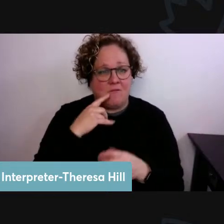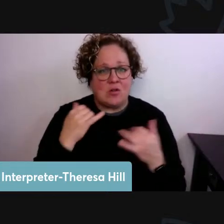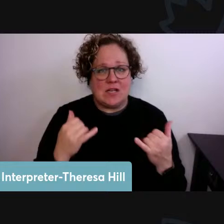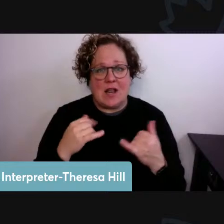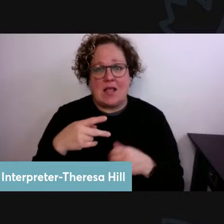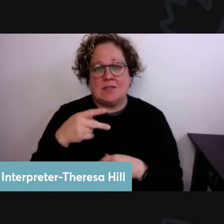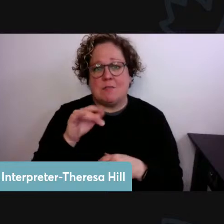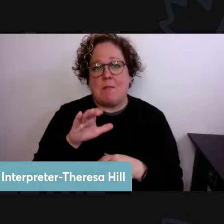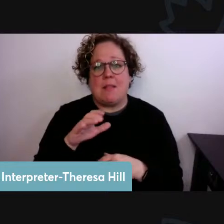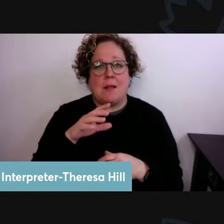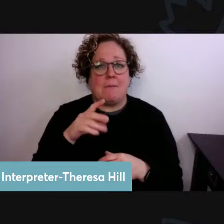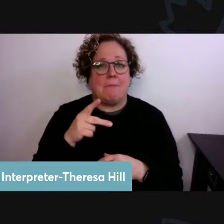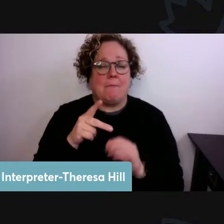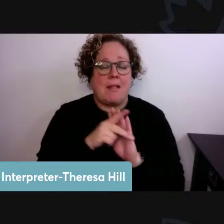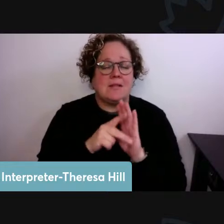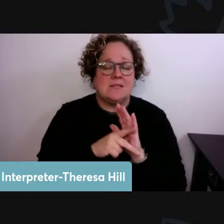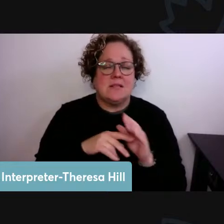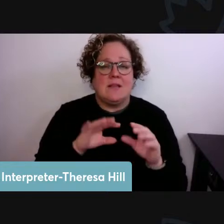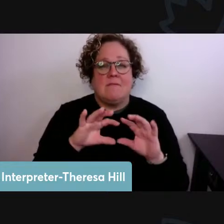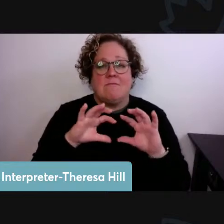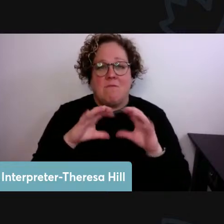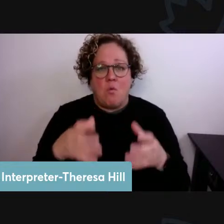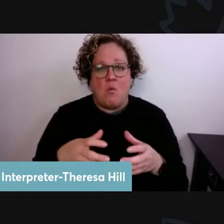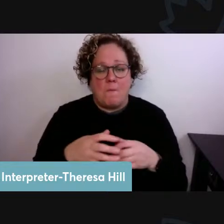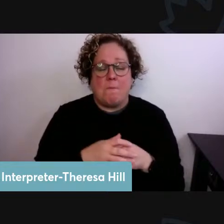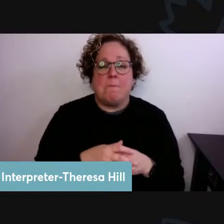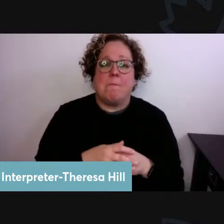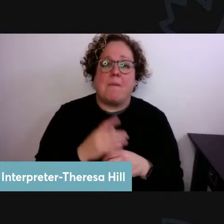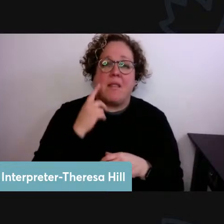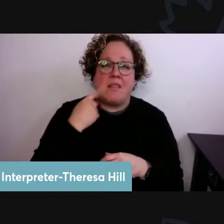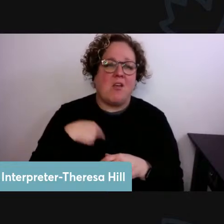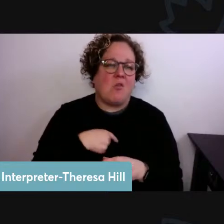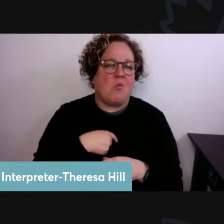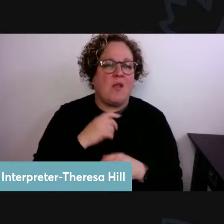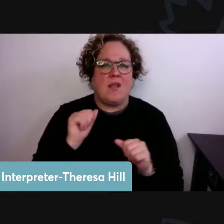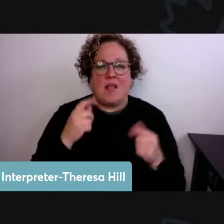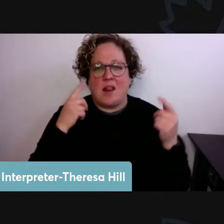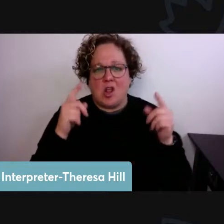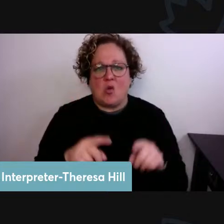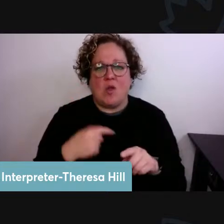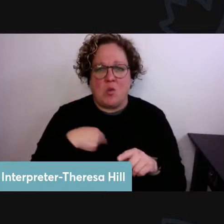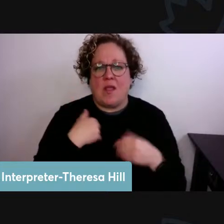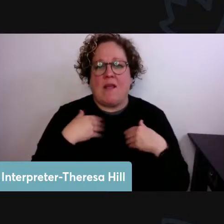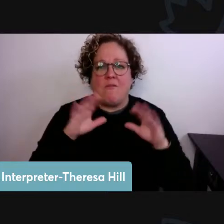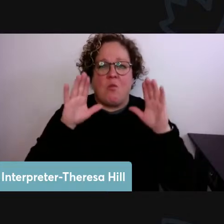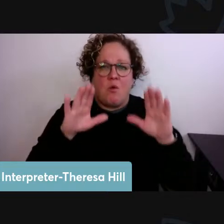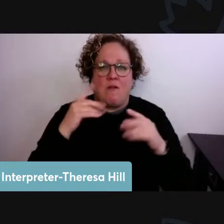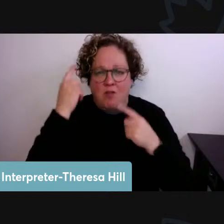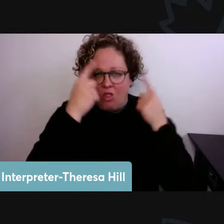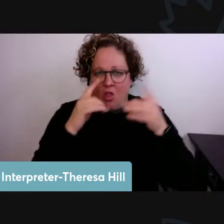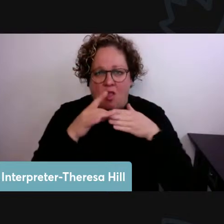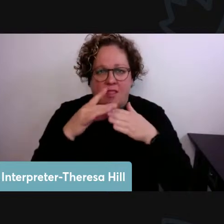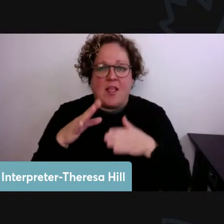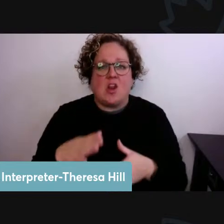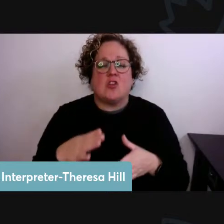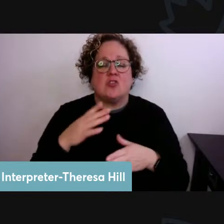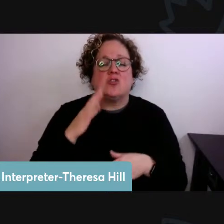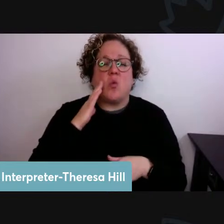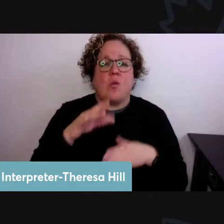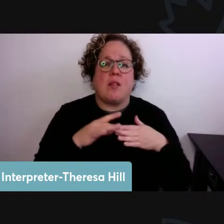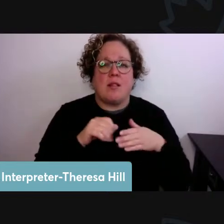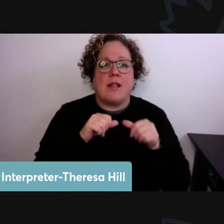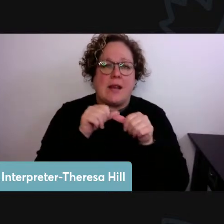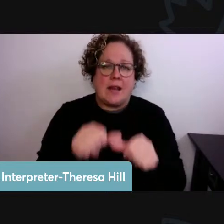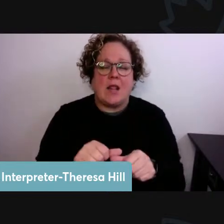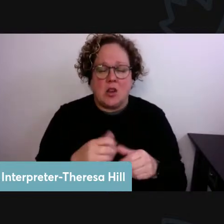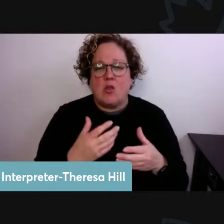policy forum. I think we can all agree that we have some outstanding thought leaders who will continue to drive Michigan